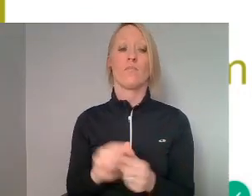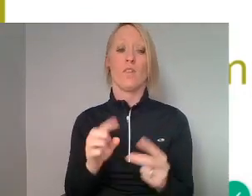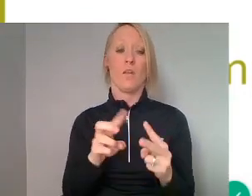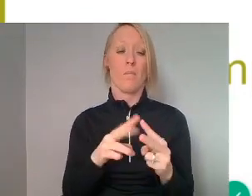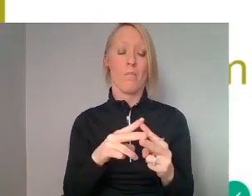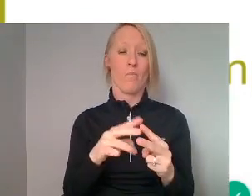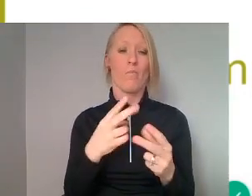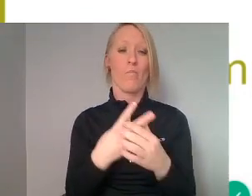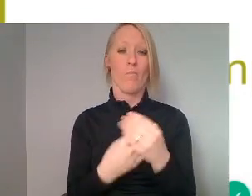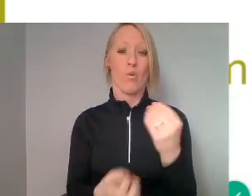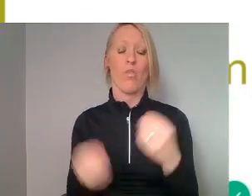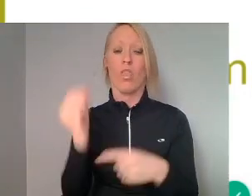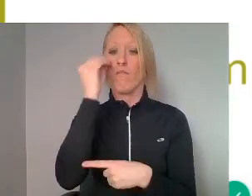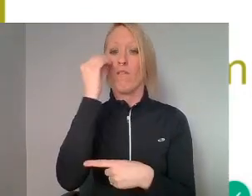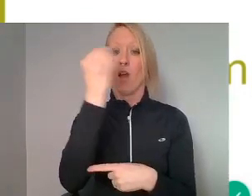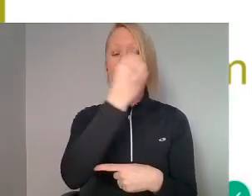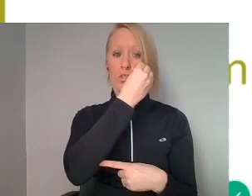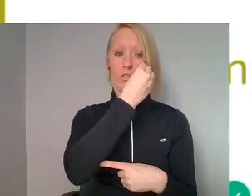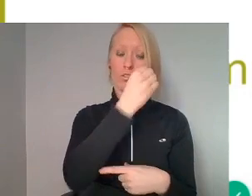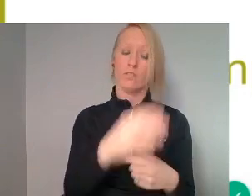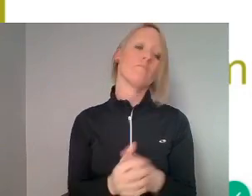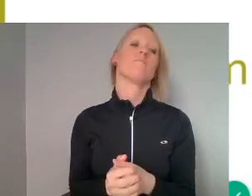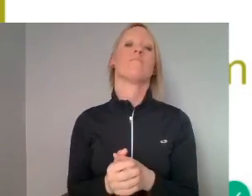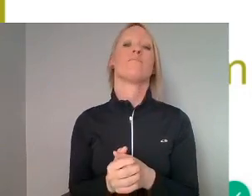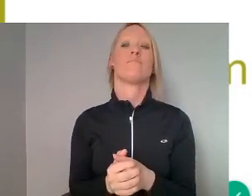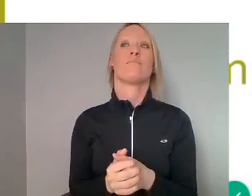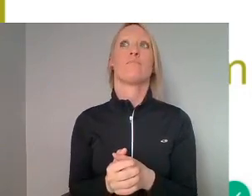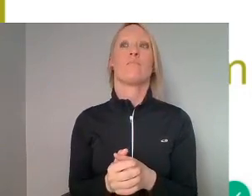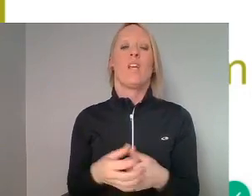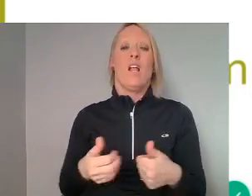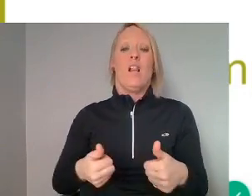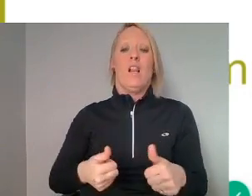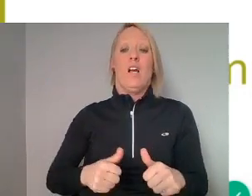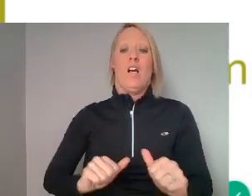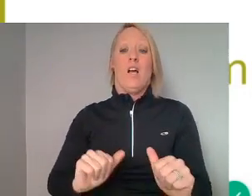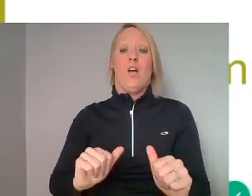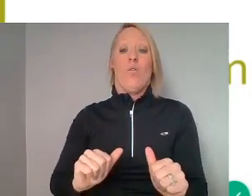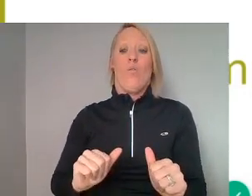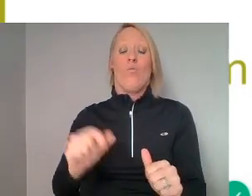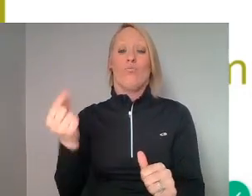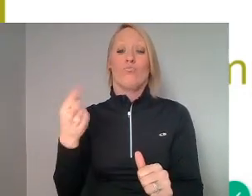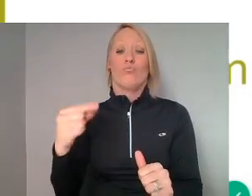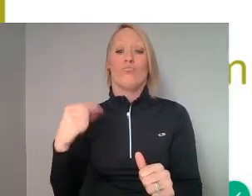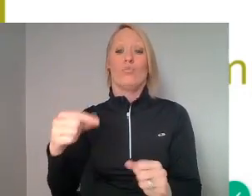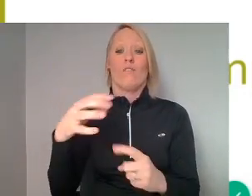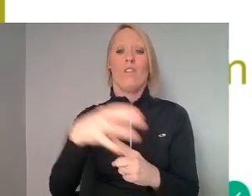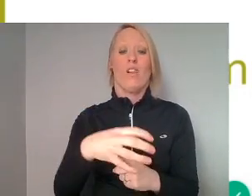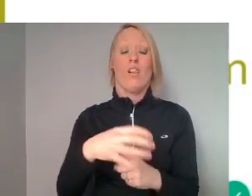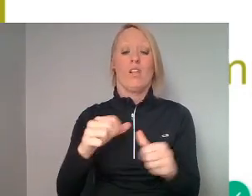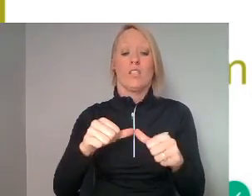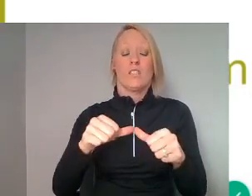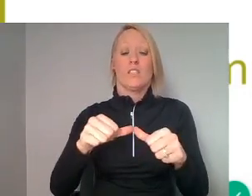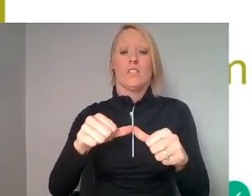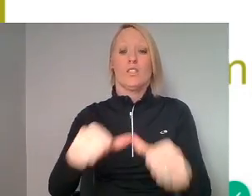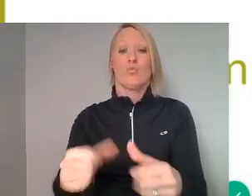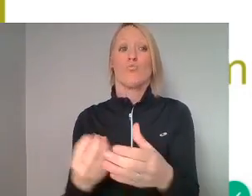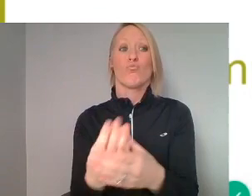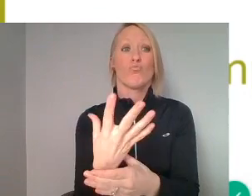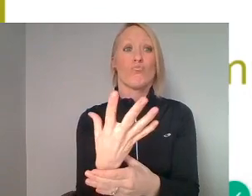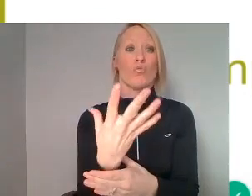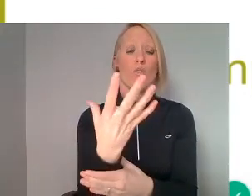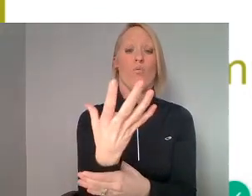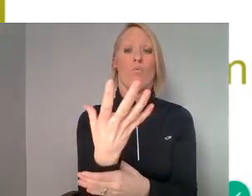chance to flower out. But if you were to let broccoli continue to grow, what would happen is all of those green little like